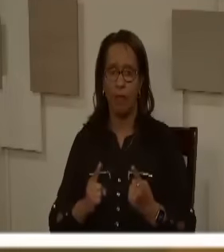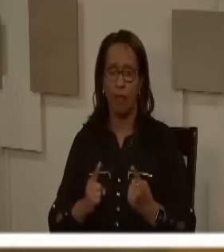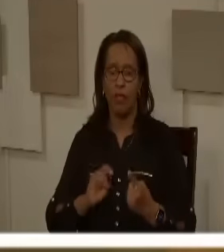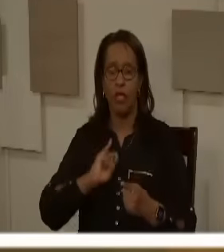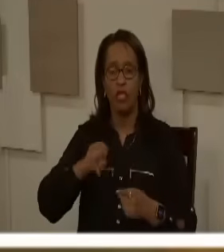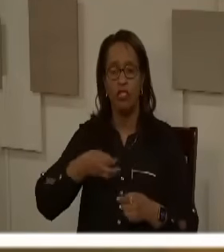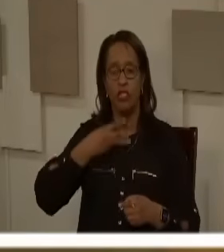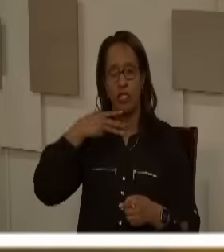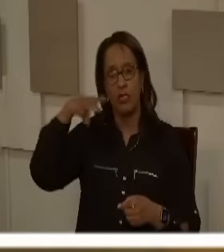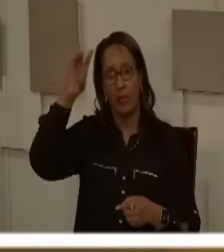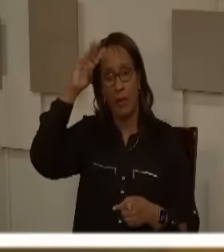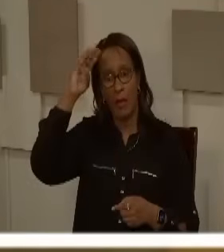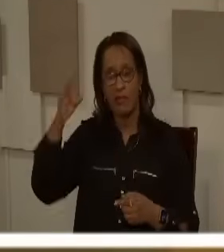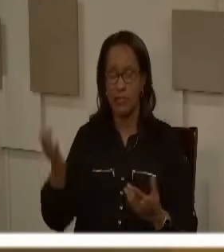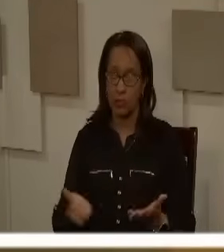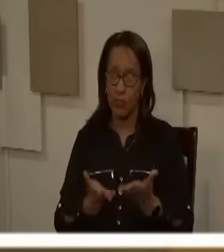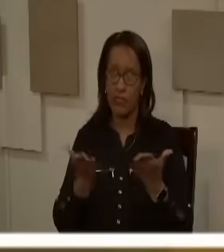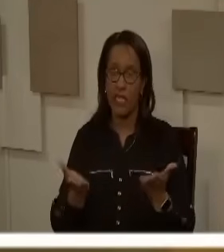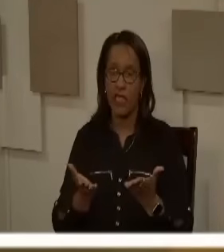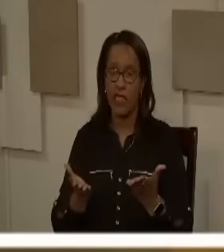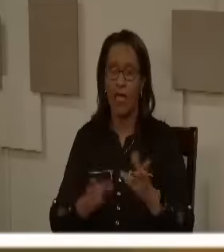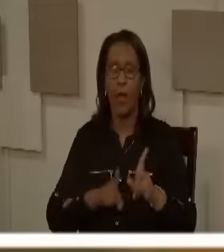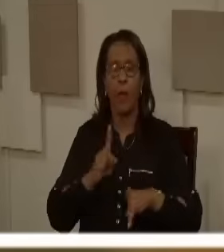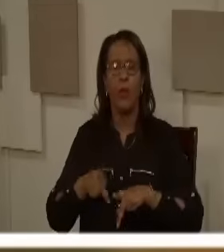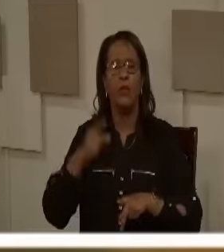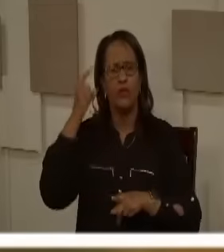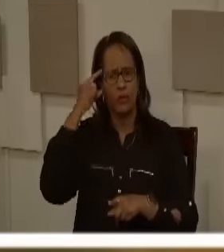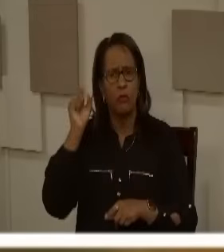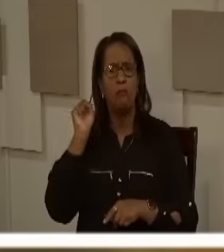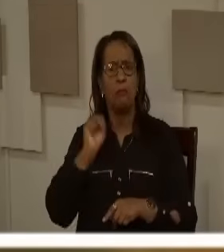God. You are the anointed one of God.